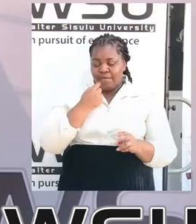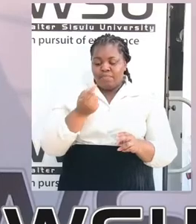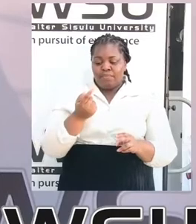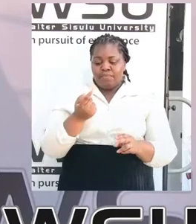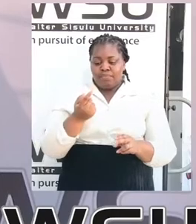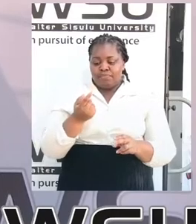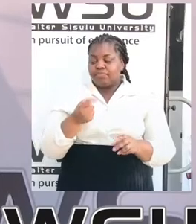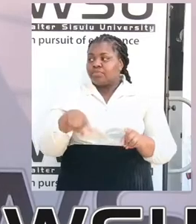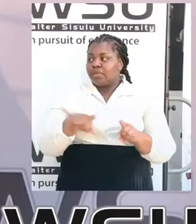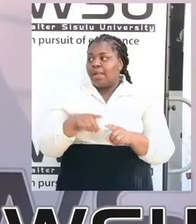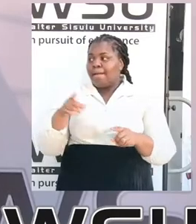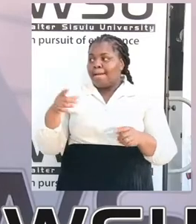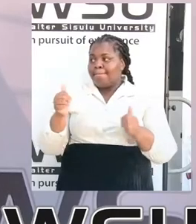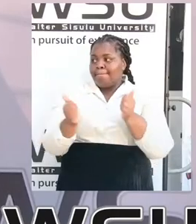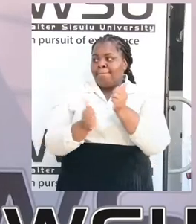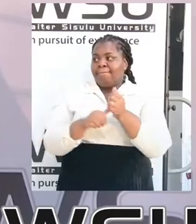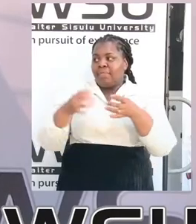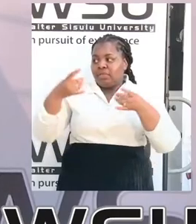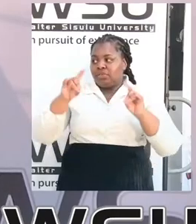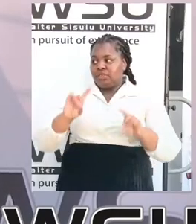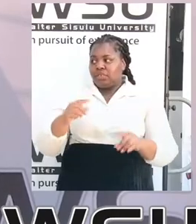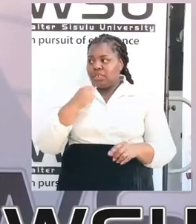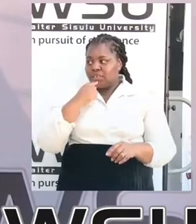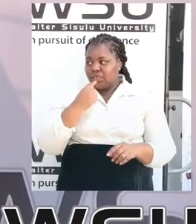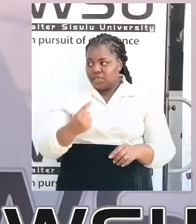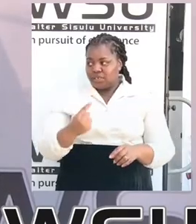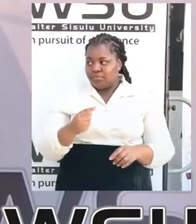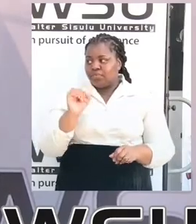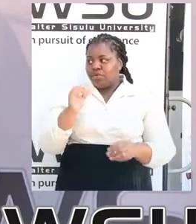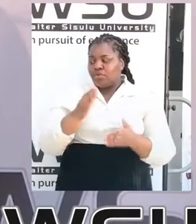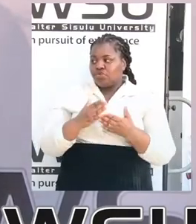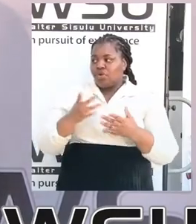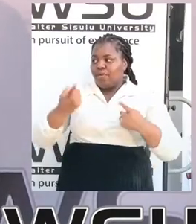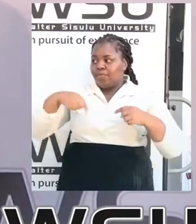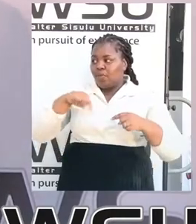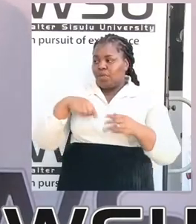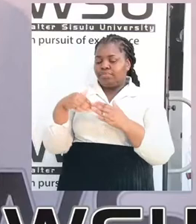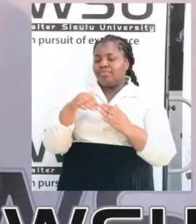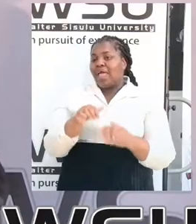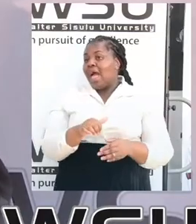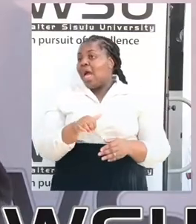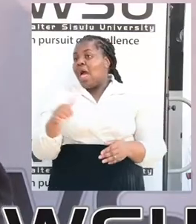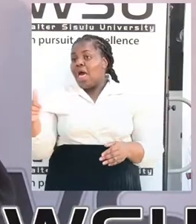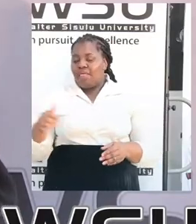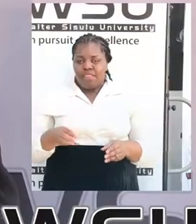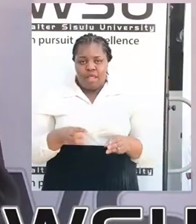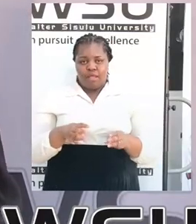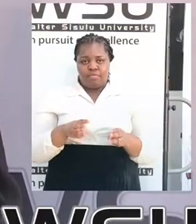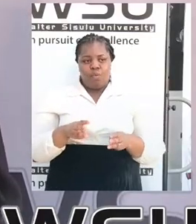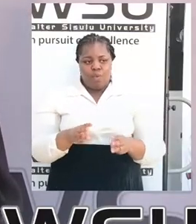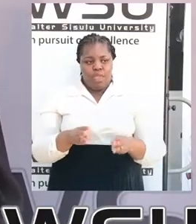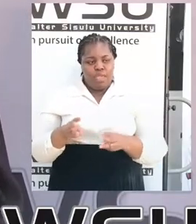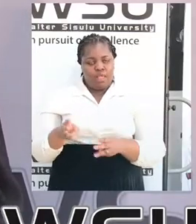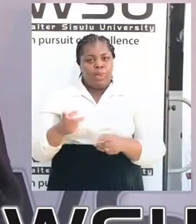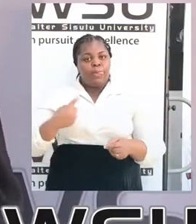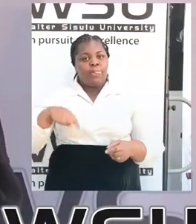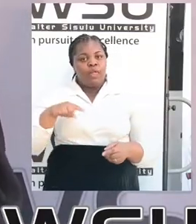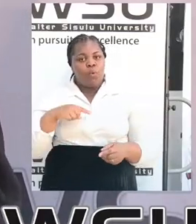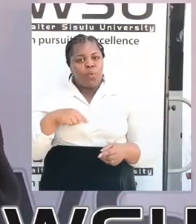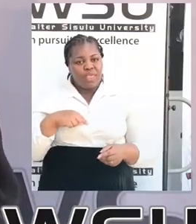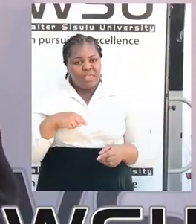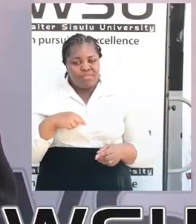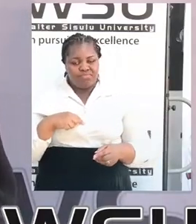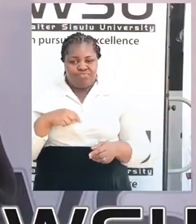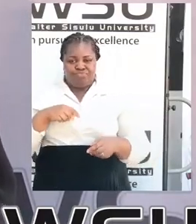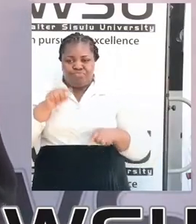wathi uvice chancellor masi kulumkele kwintoyokuba ezinye zendlela esirhuqa ngalo eludakeni